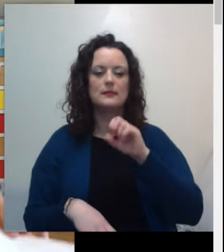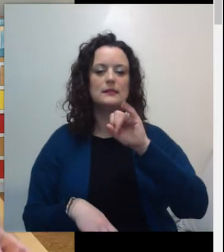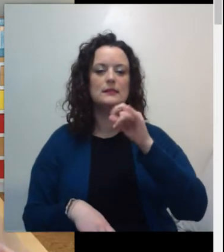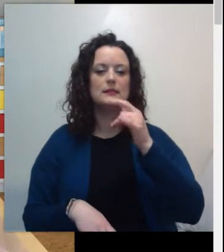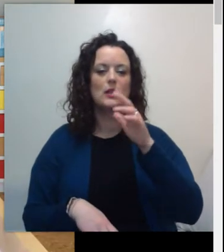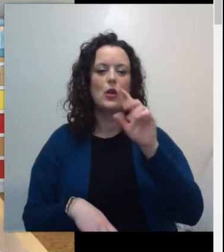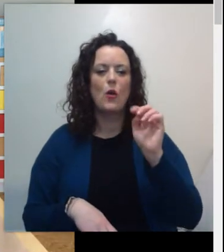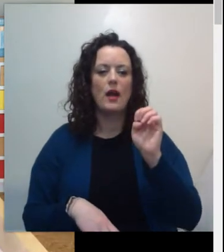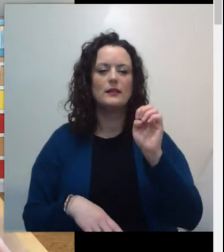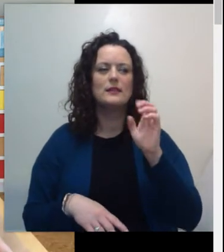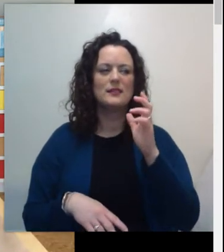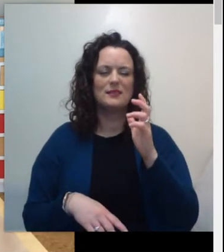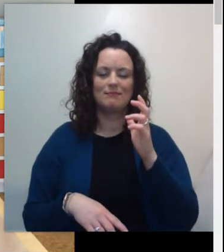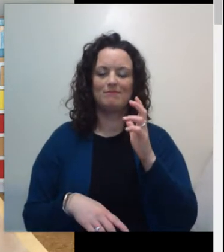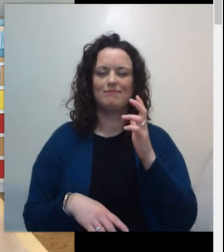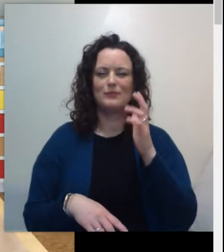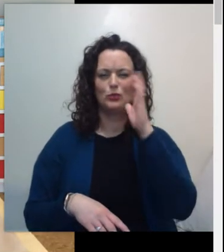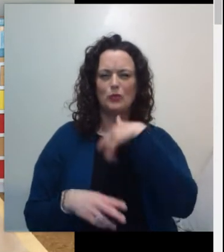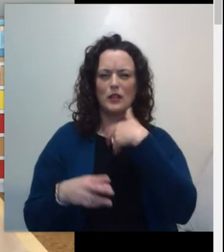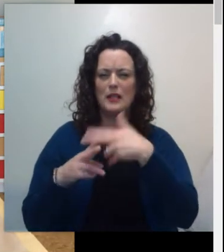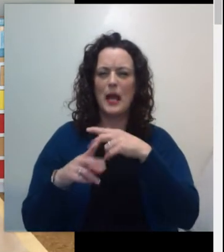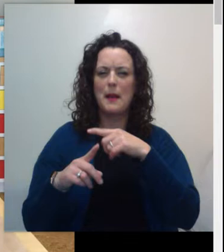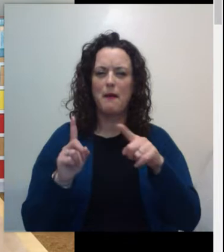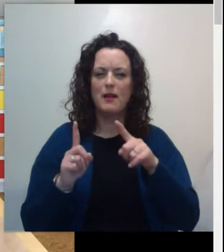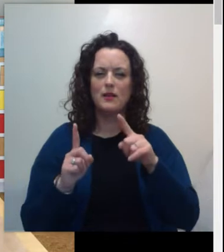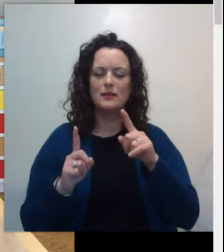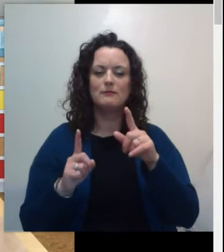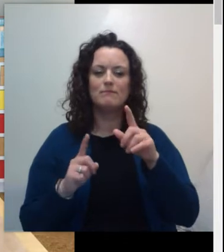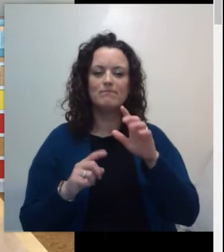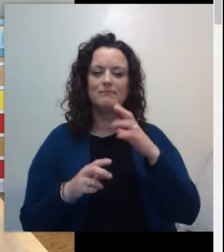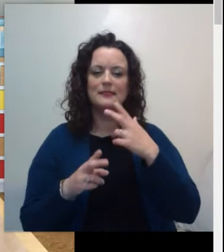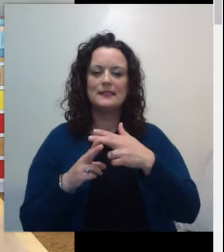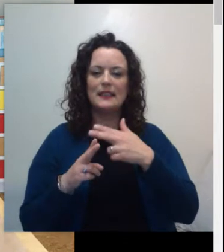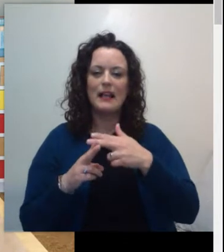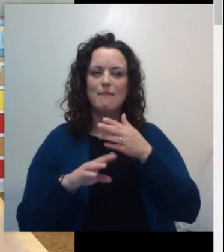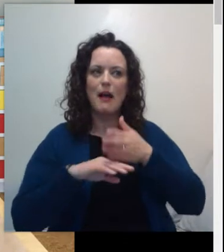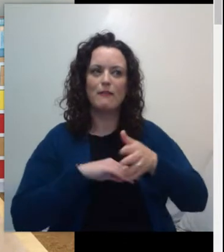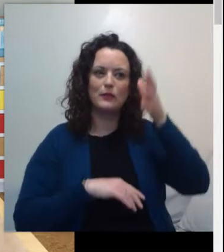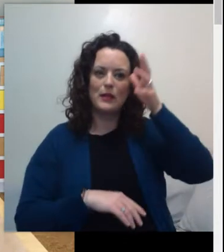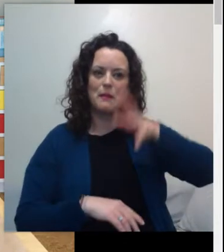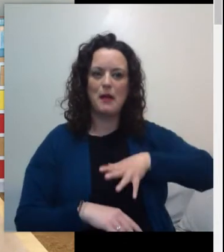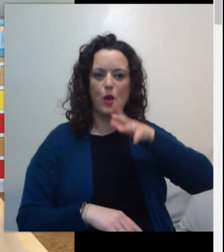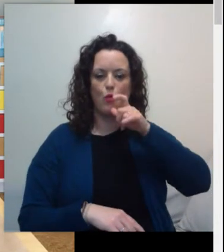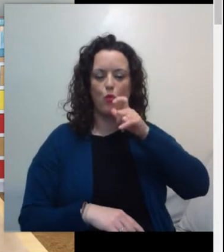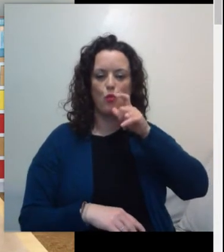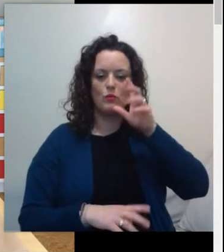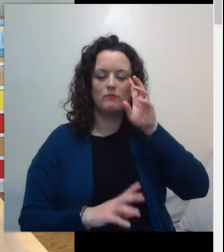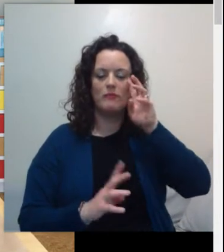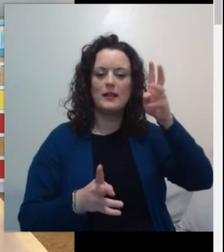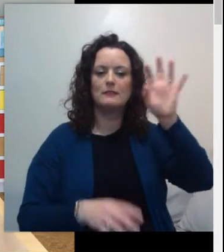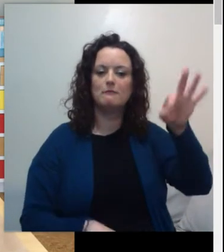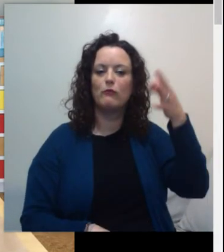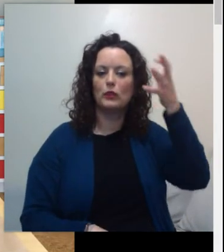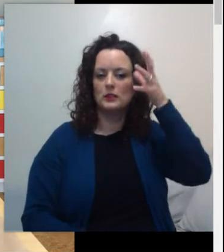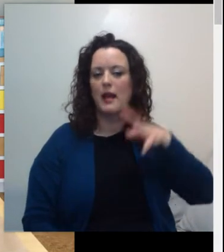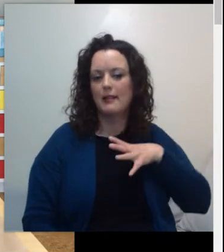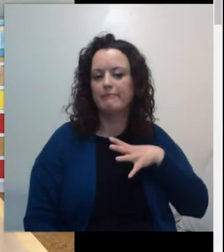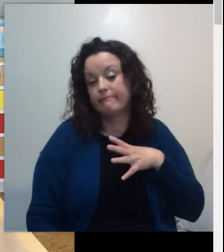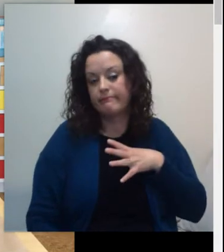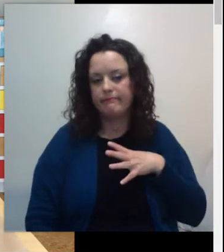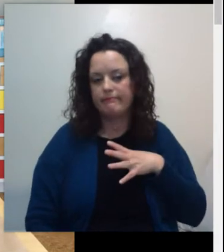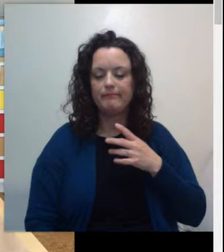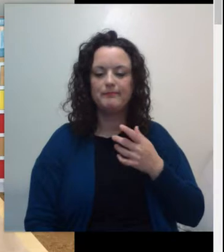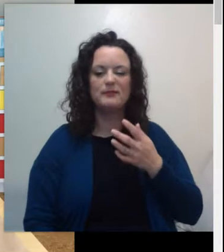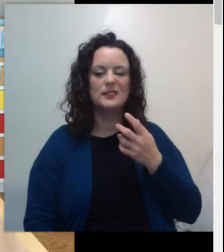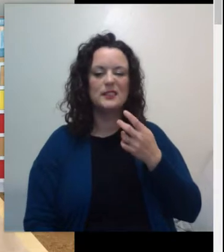ago. There we go. All right. Are you guys ready for question time? Let's do it. Let's do